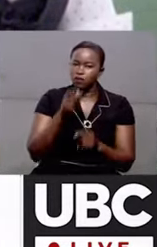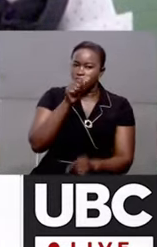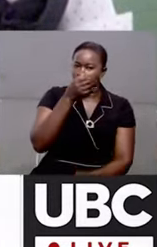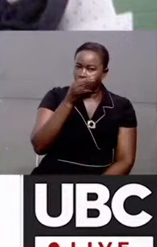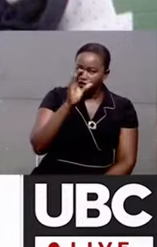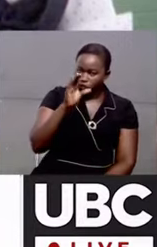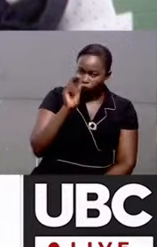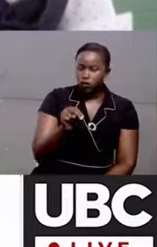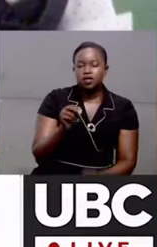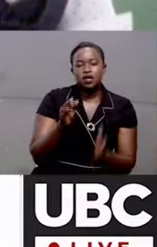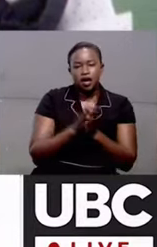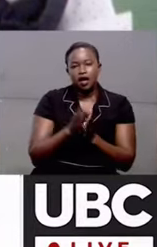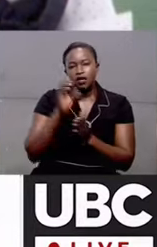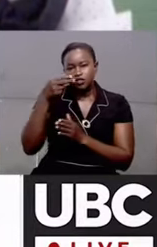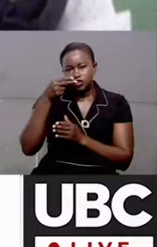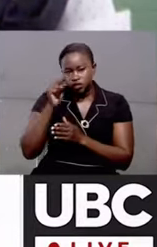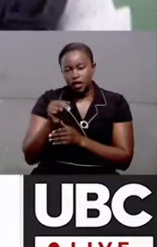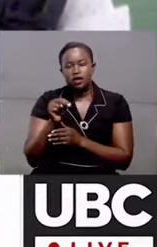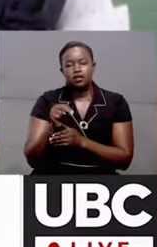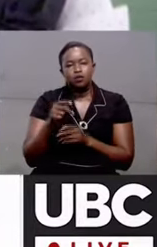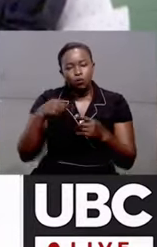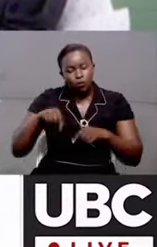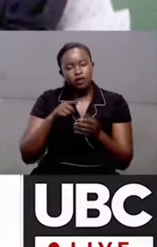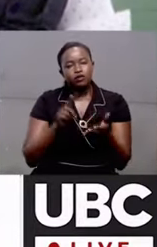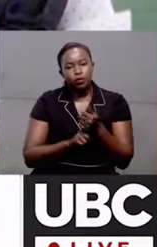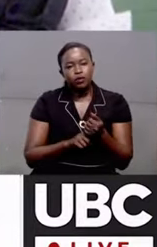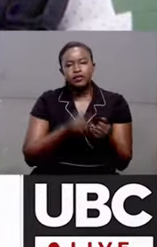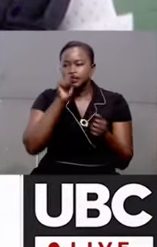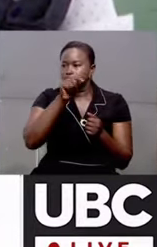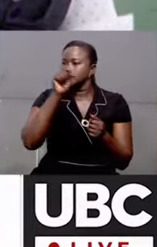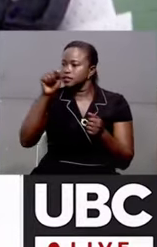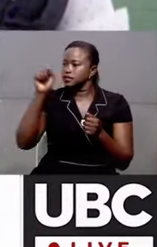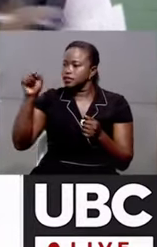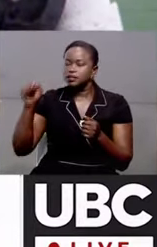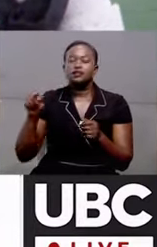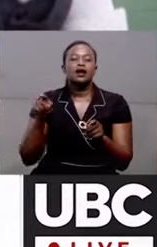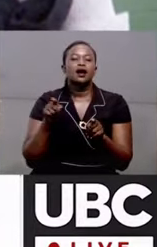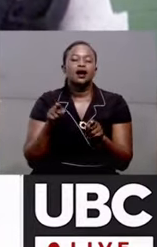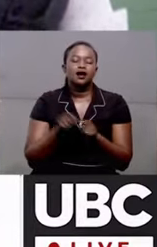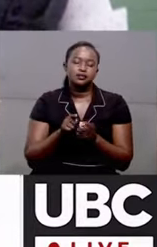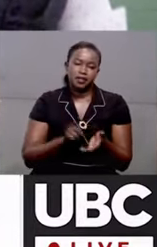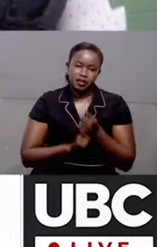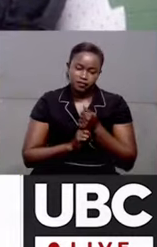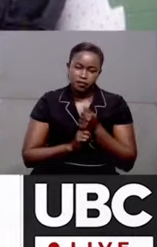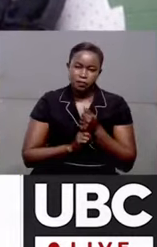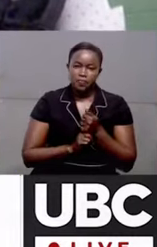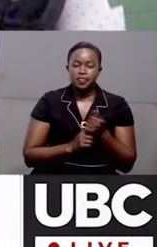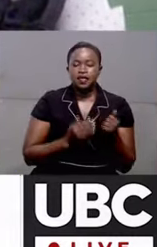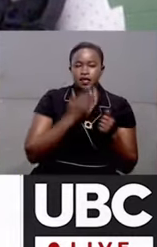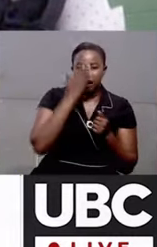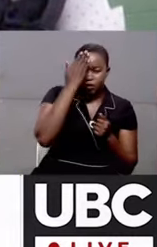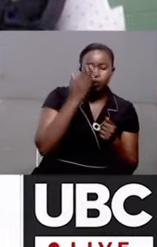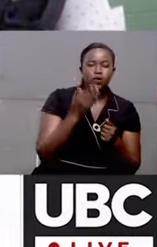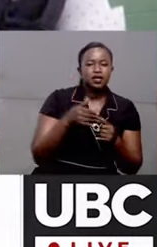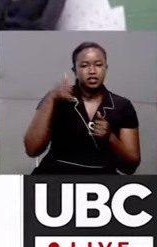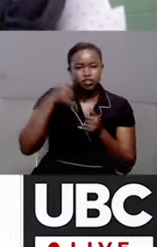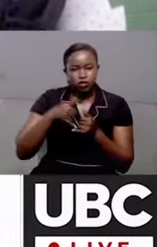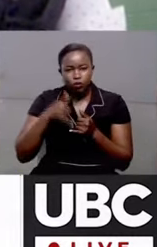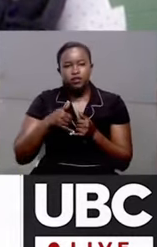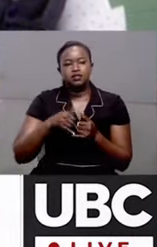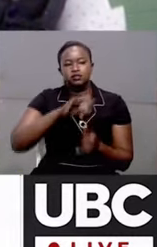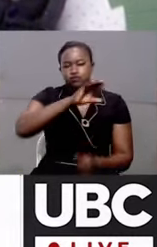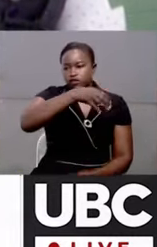CHAN, this is exactly what we got as benefit. So Thank we you. Can have it in Ankole, in Ichigezi,